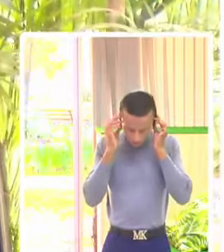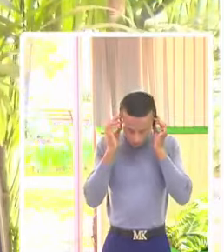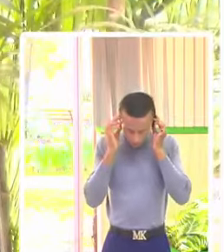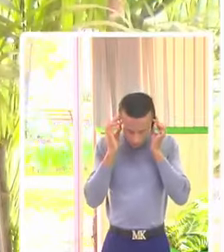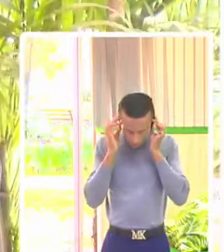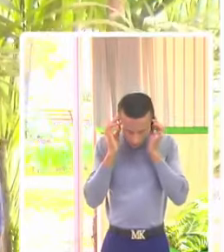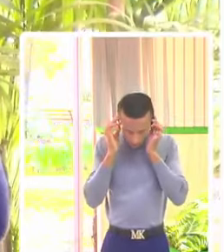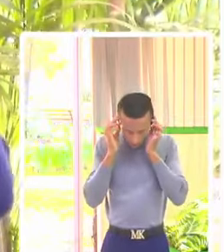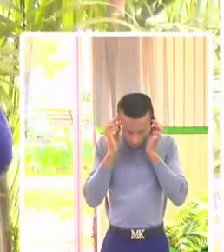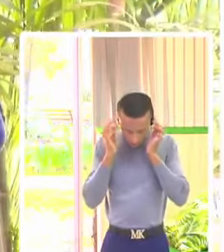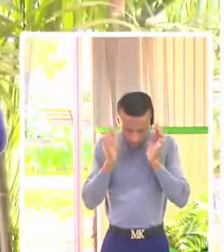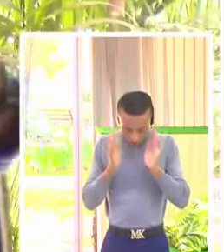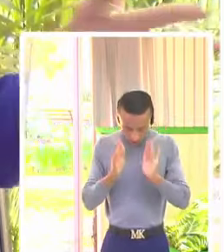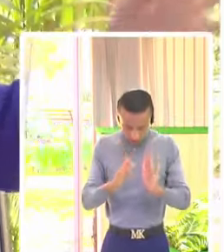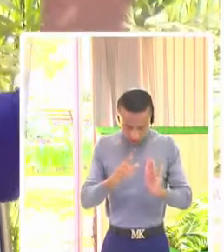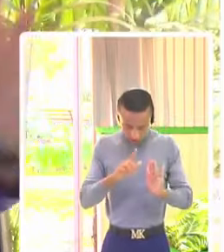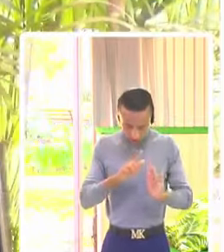certificates